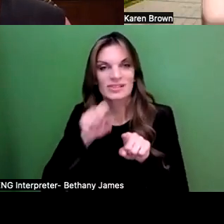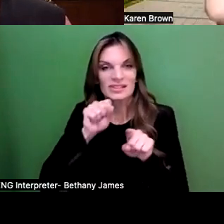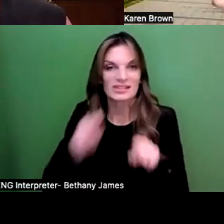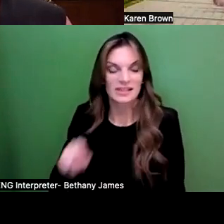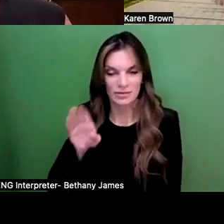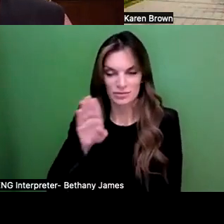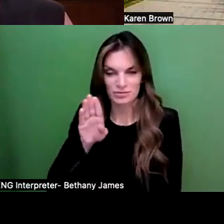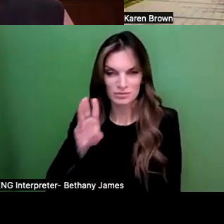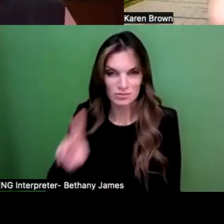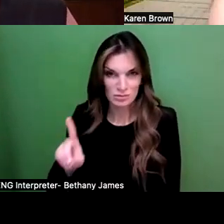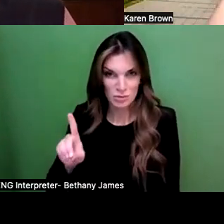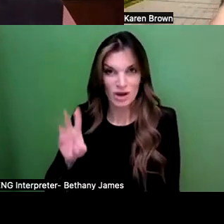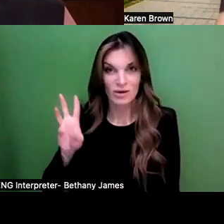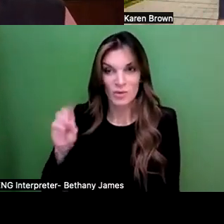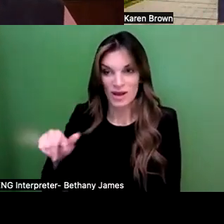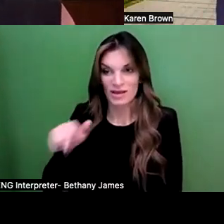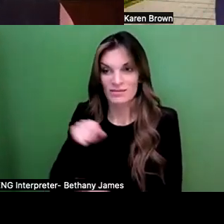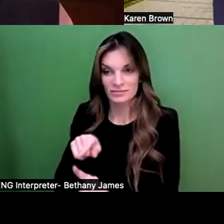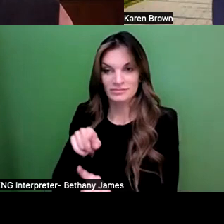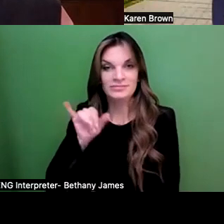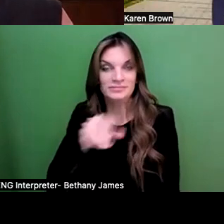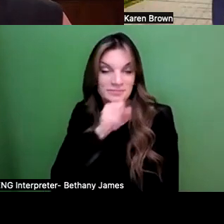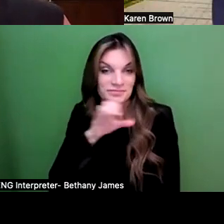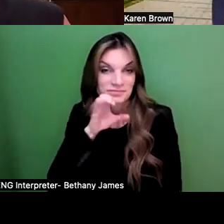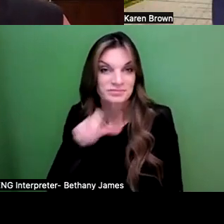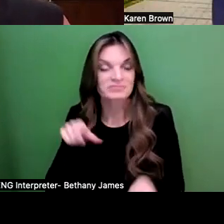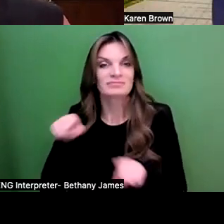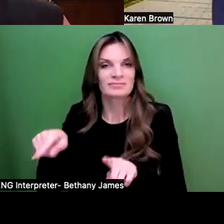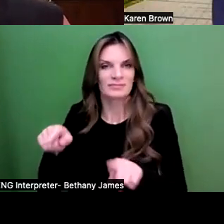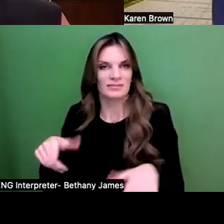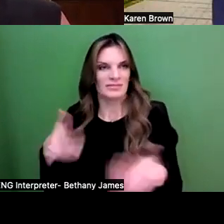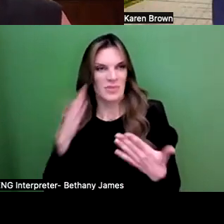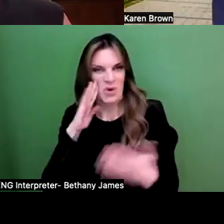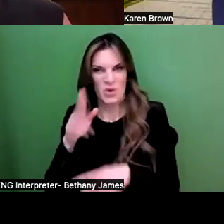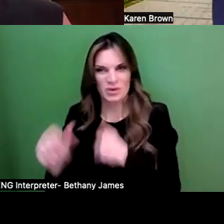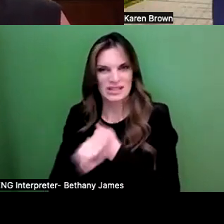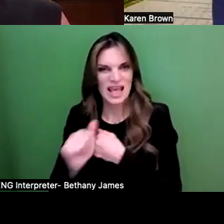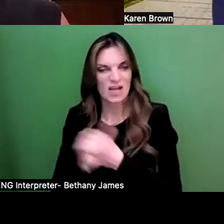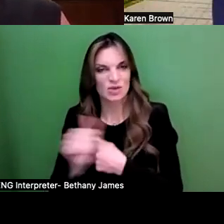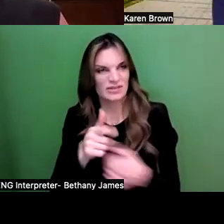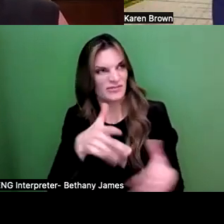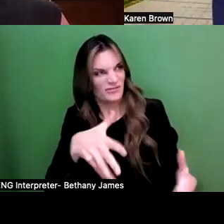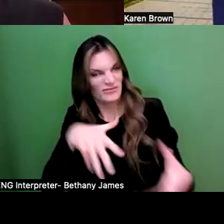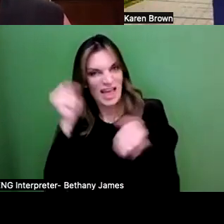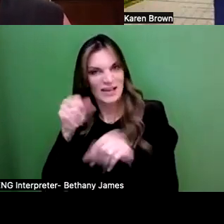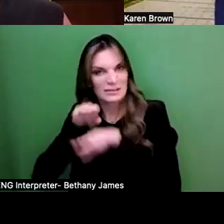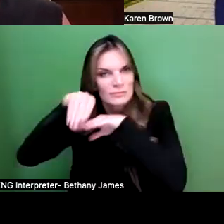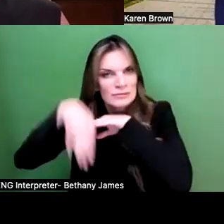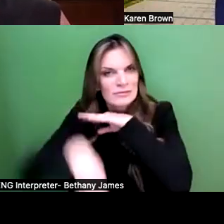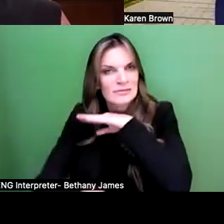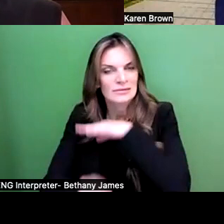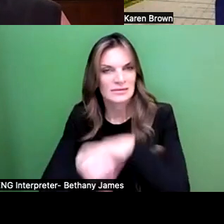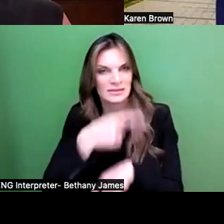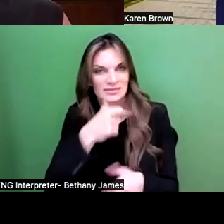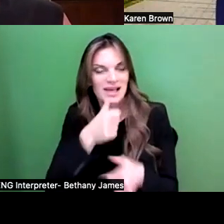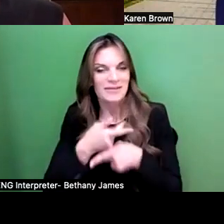citizens. People have to walk the bikes. They shouldn't even be allowed to ride them. And you can't ride on Broadway. That's impossible.